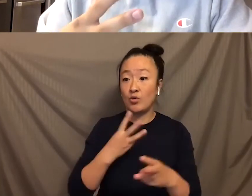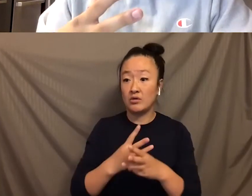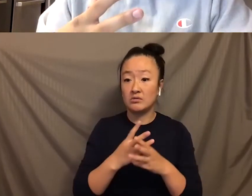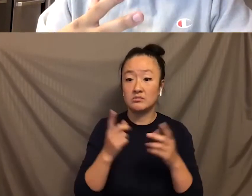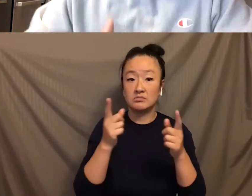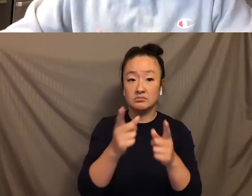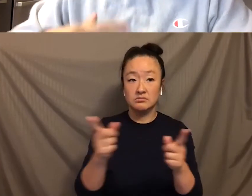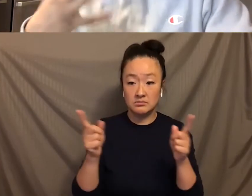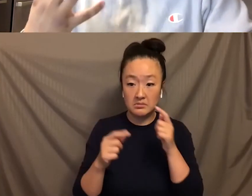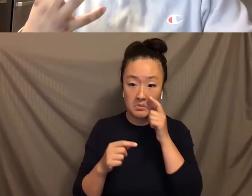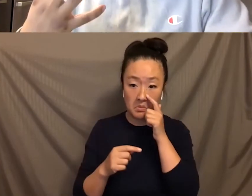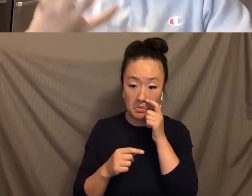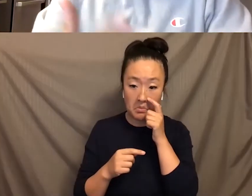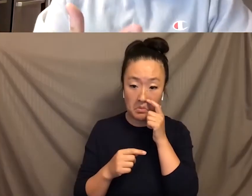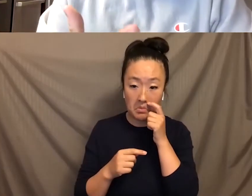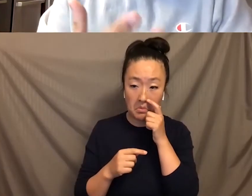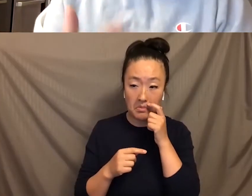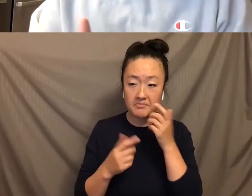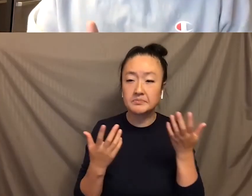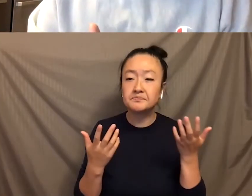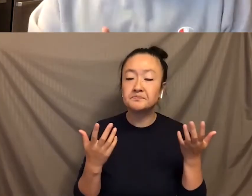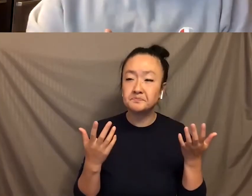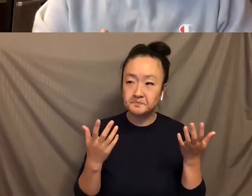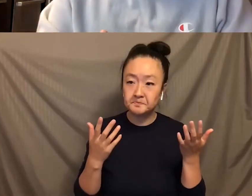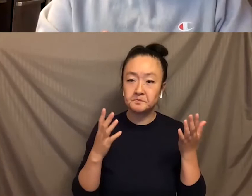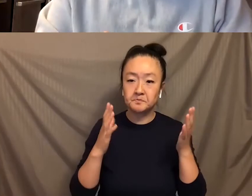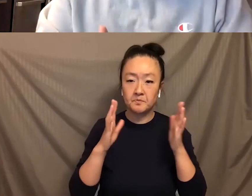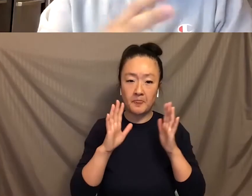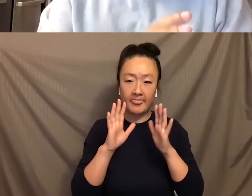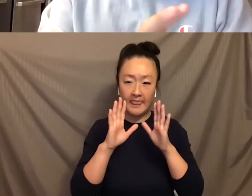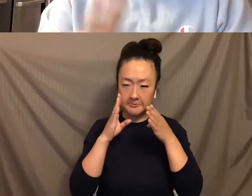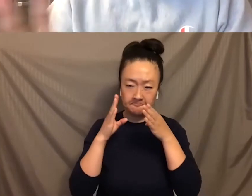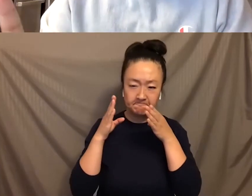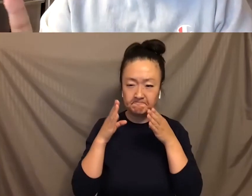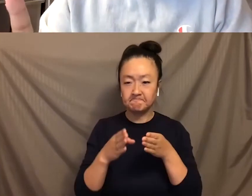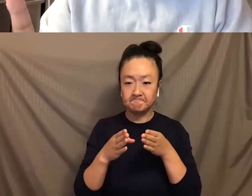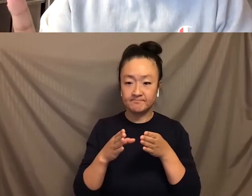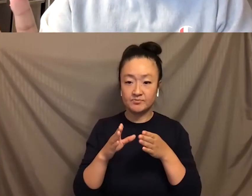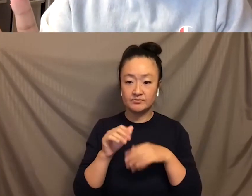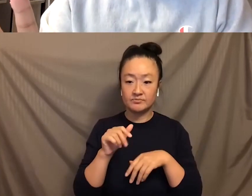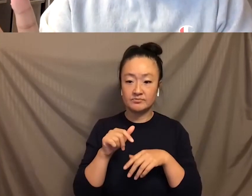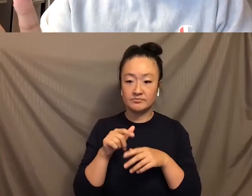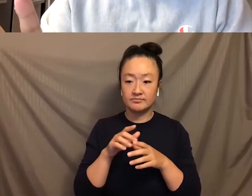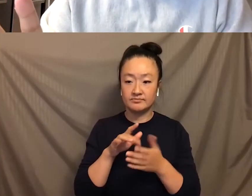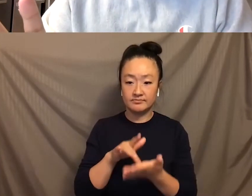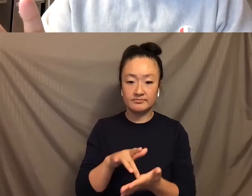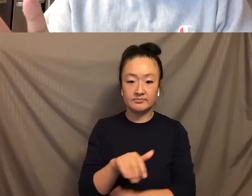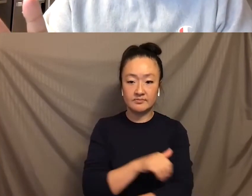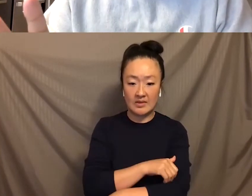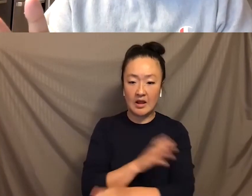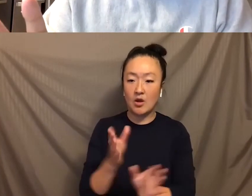the kind of locus of power in food media shifts away from these larger,